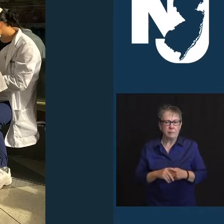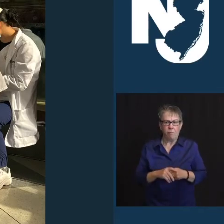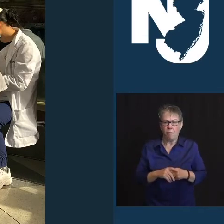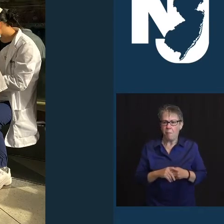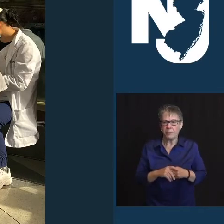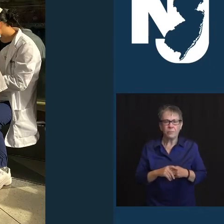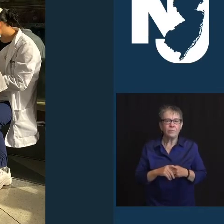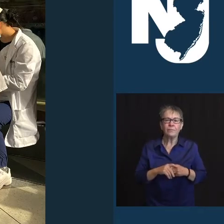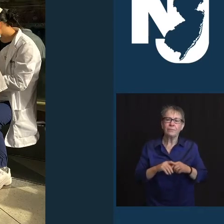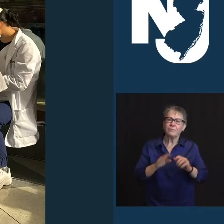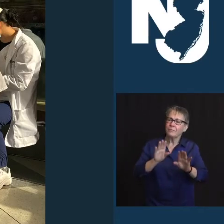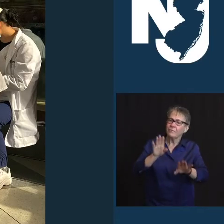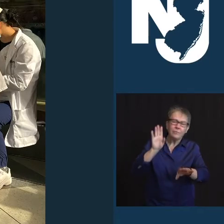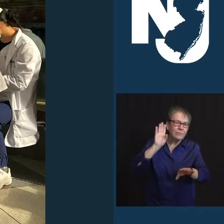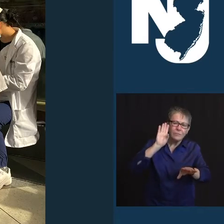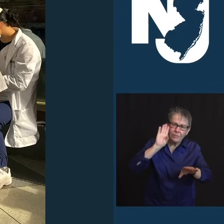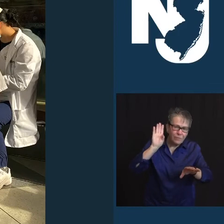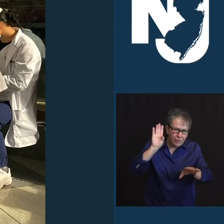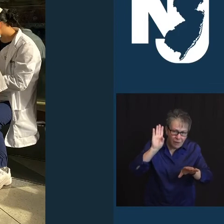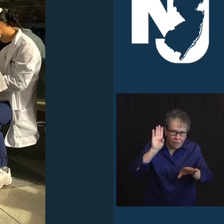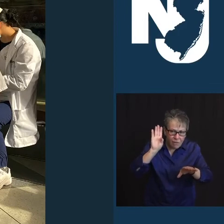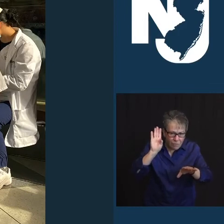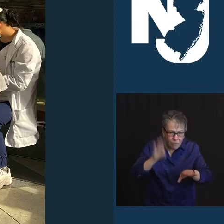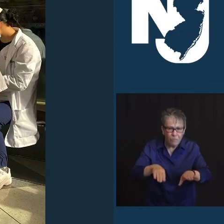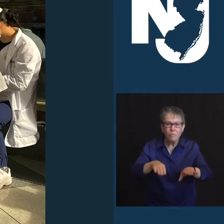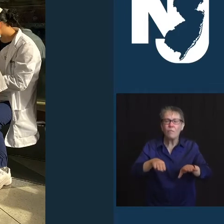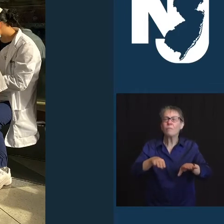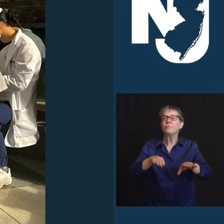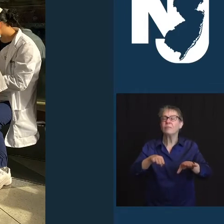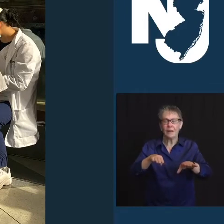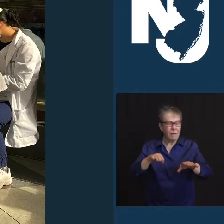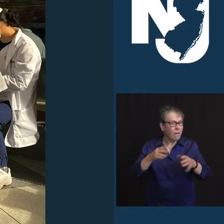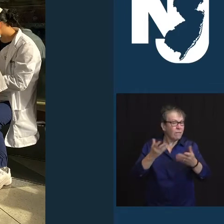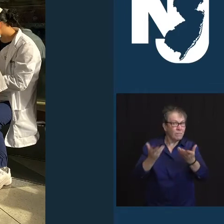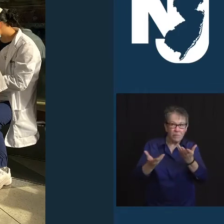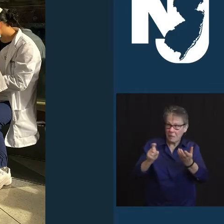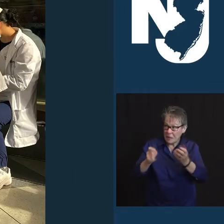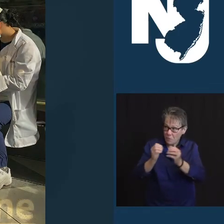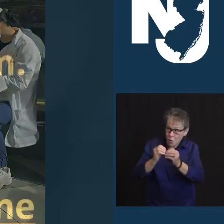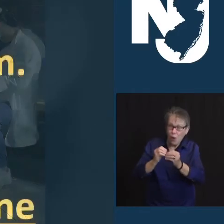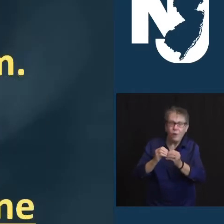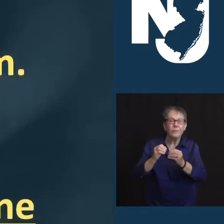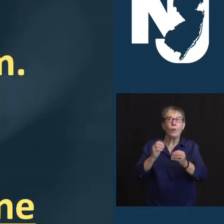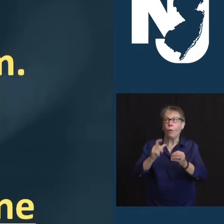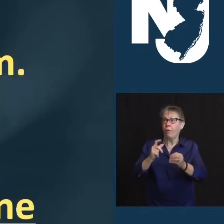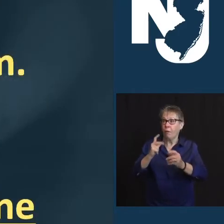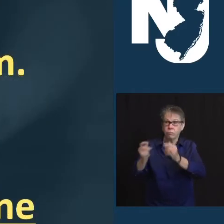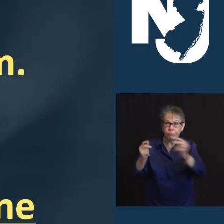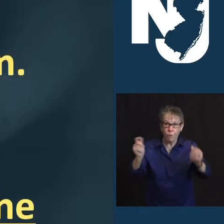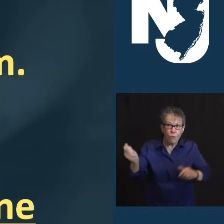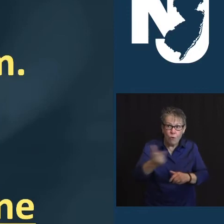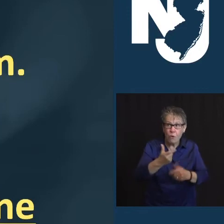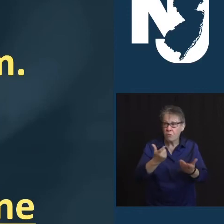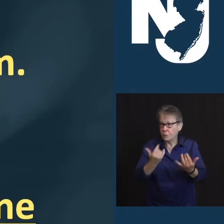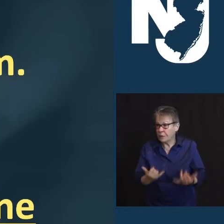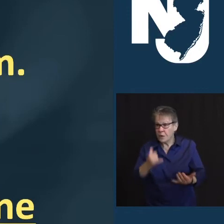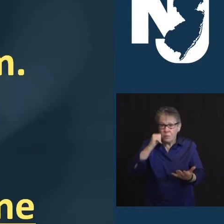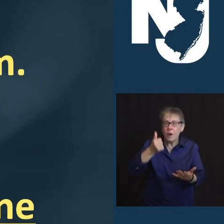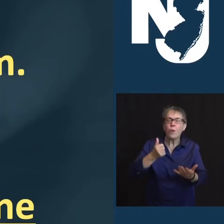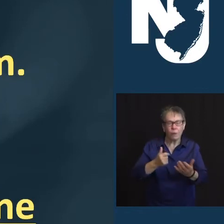week, but we will get there, and everyone who wants to be vaccinated will be vaccinated. Also today, our